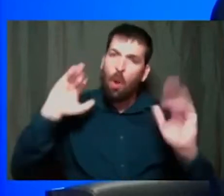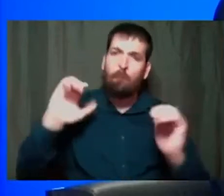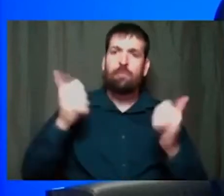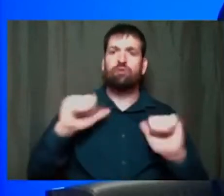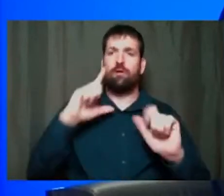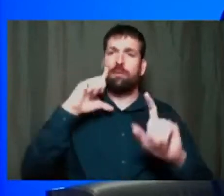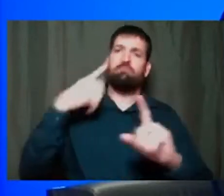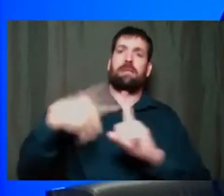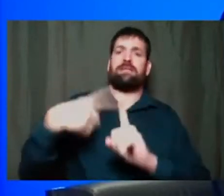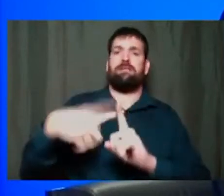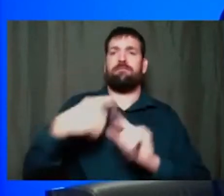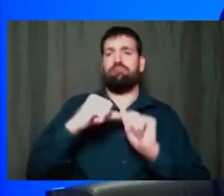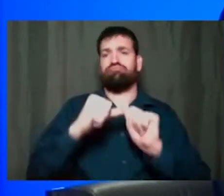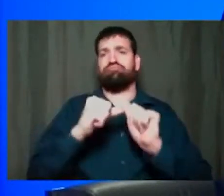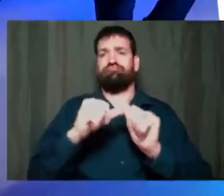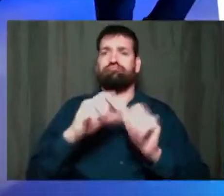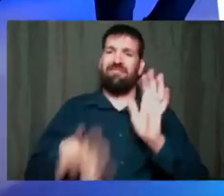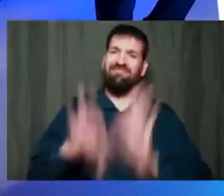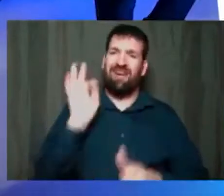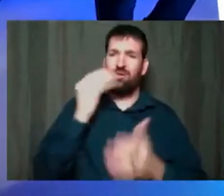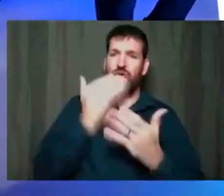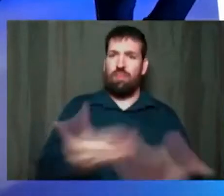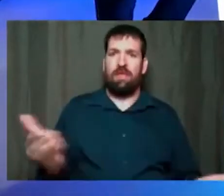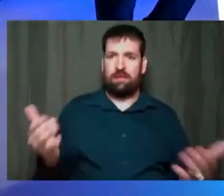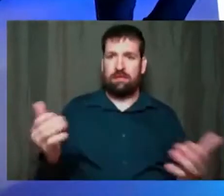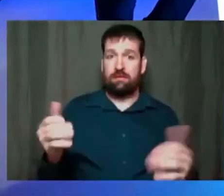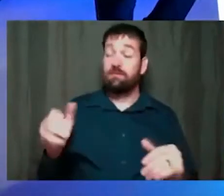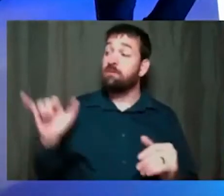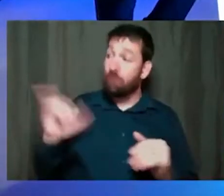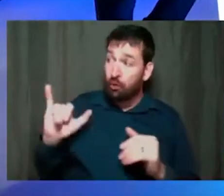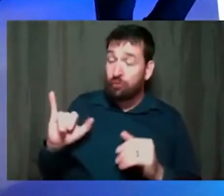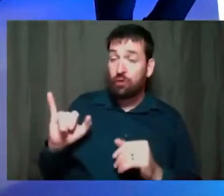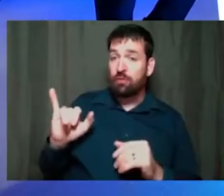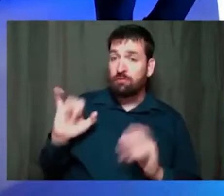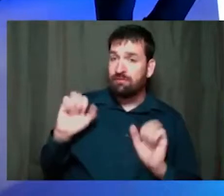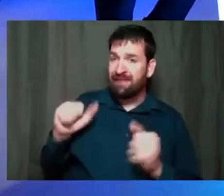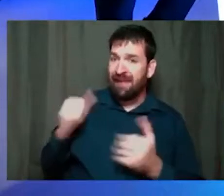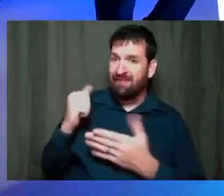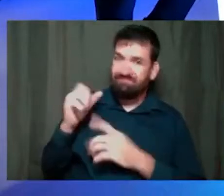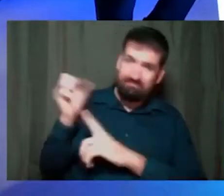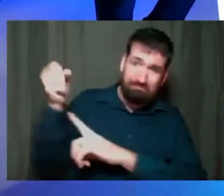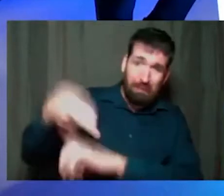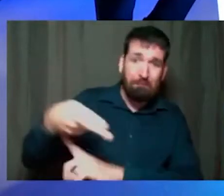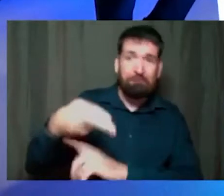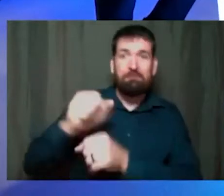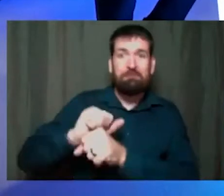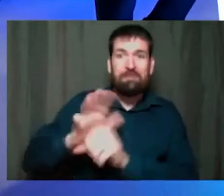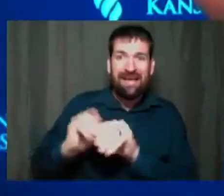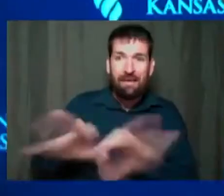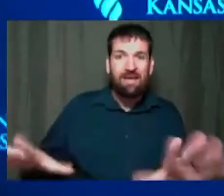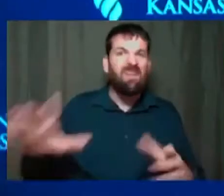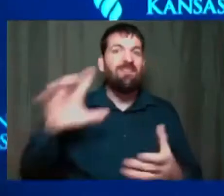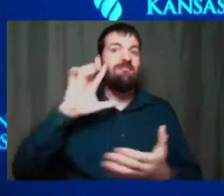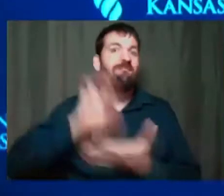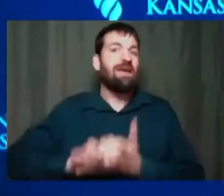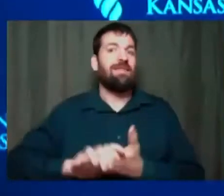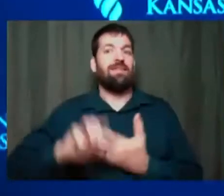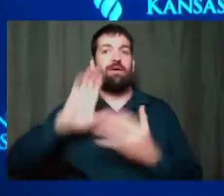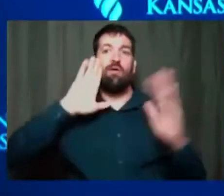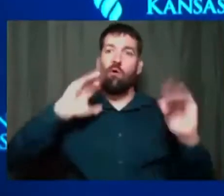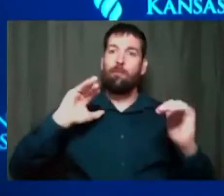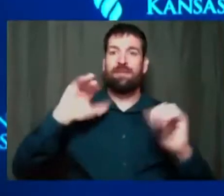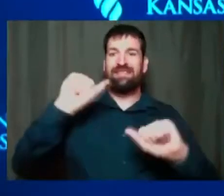finding the good things. So let's It can talk. also topic pandemics, right? It can topple pandemic because we say faith, hope, and science are the things that deliver